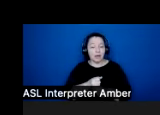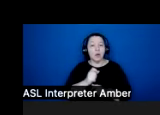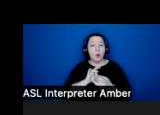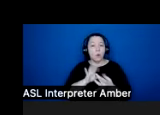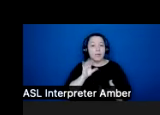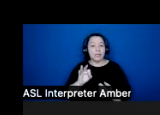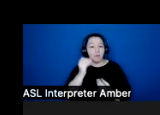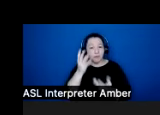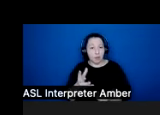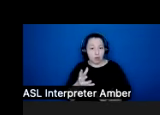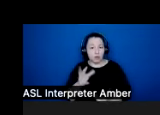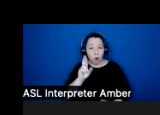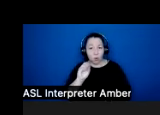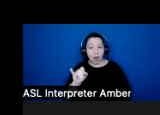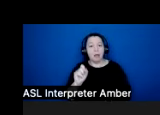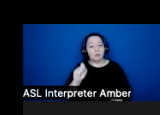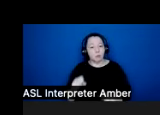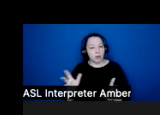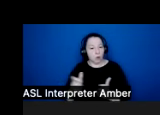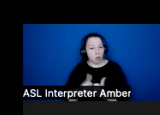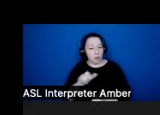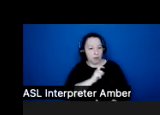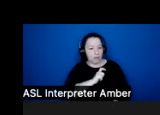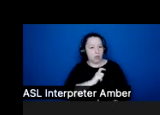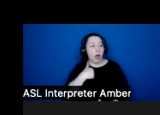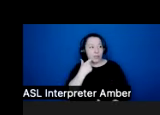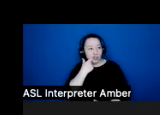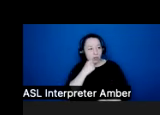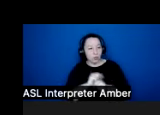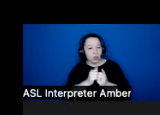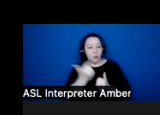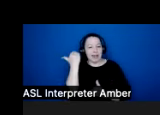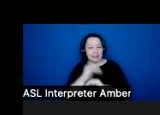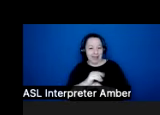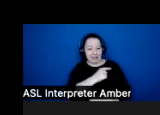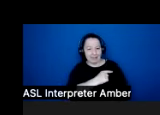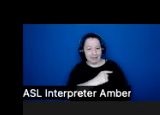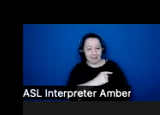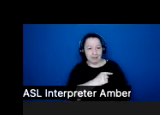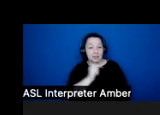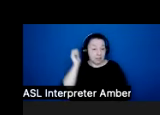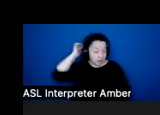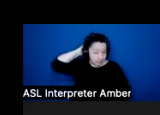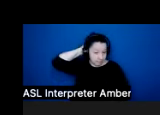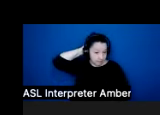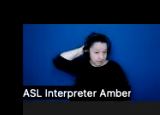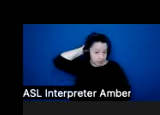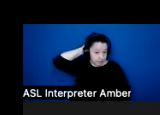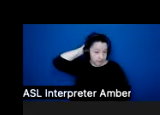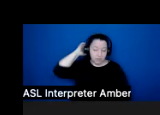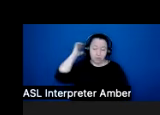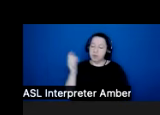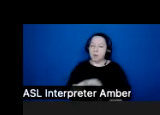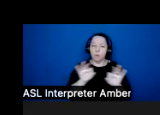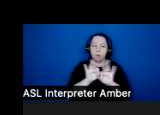officer that I was working with last night. Okay, So, so it's always